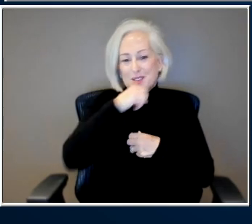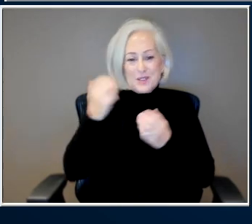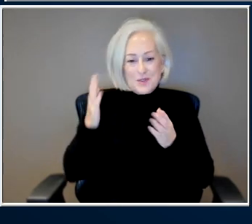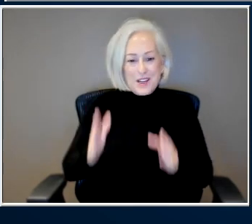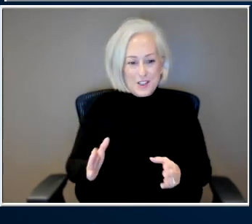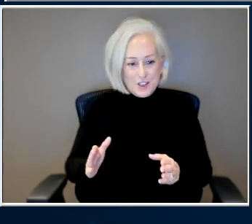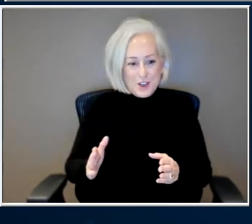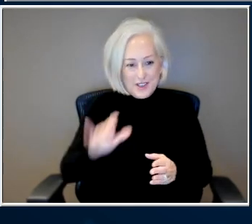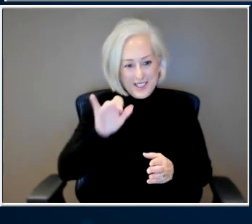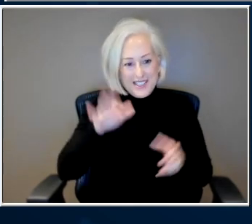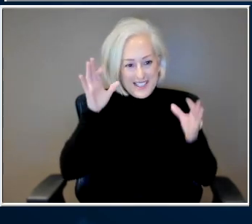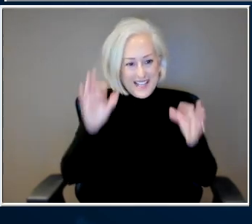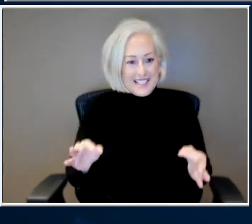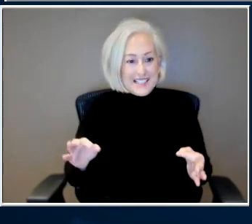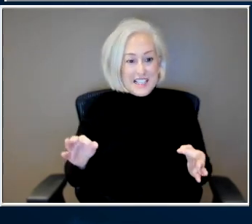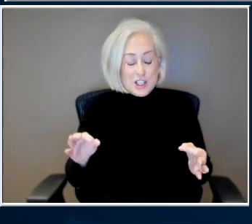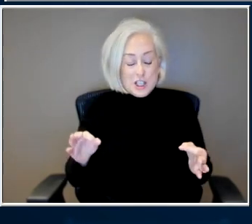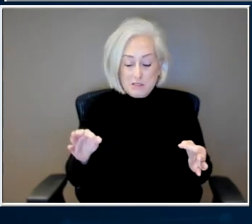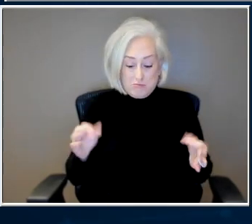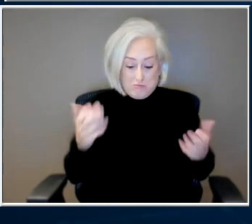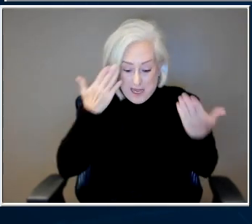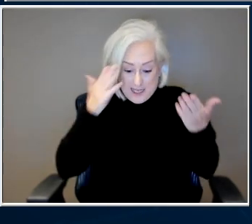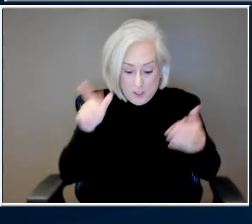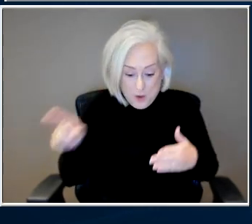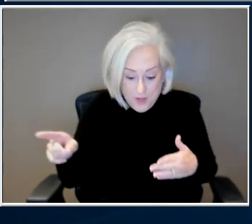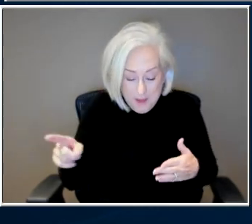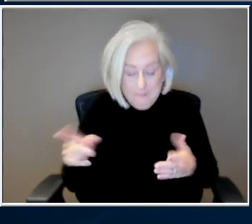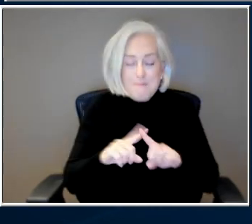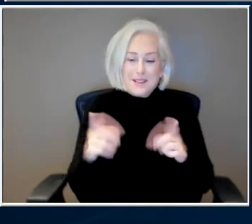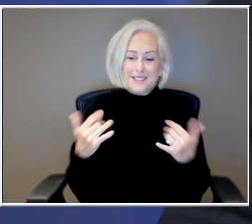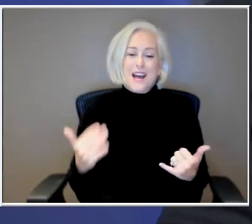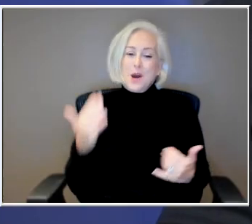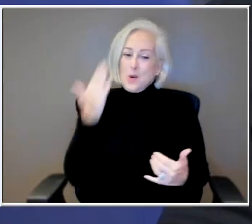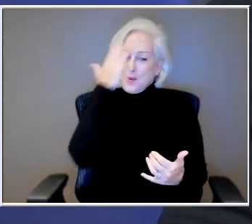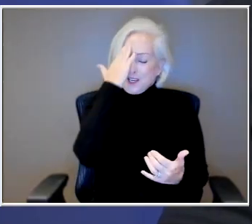maybe I didn't know them, but I know them really well now. And